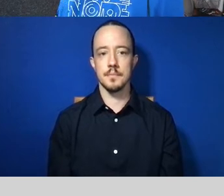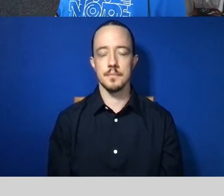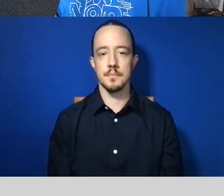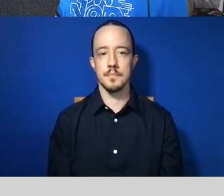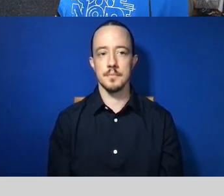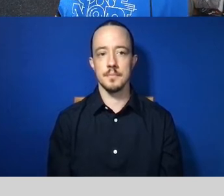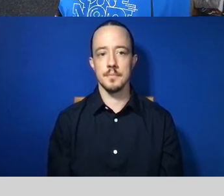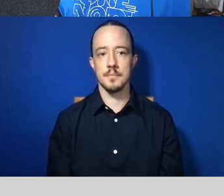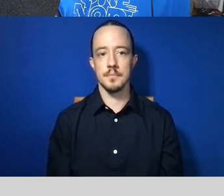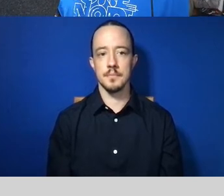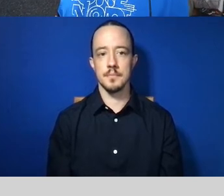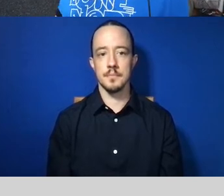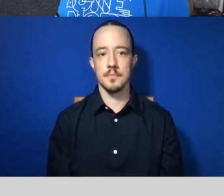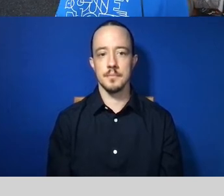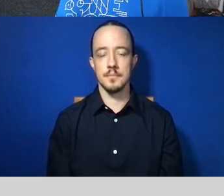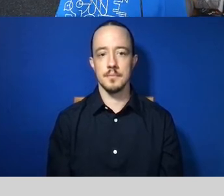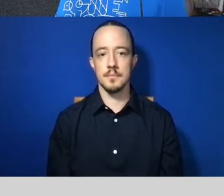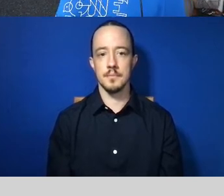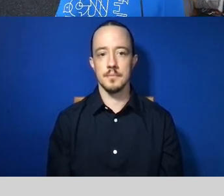and